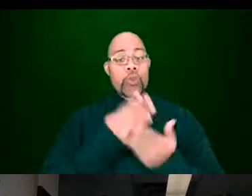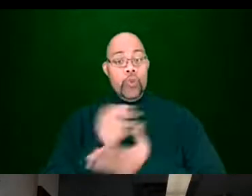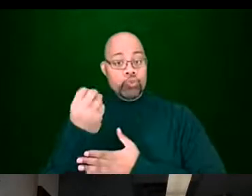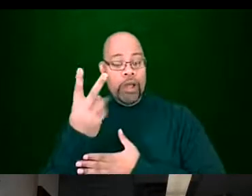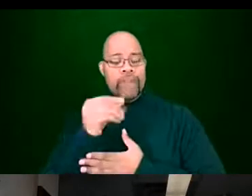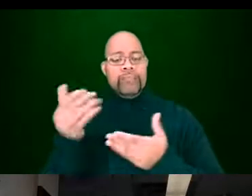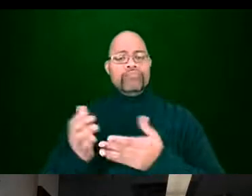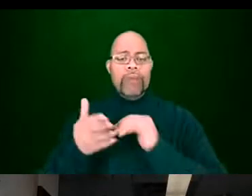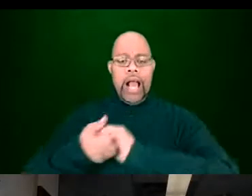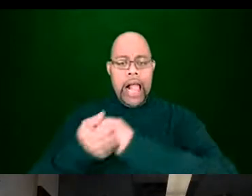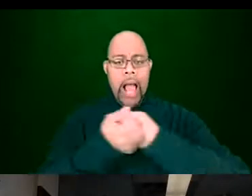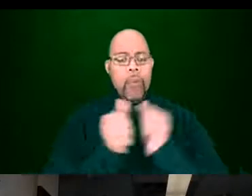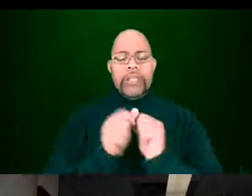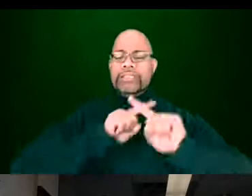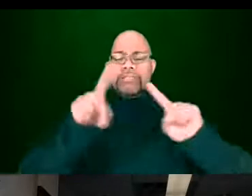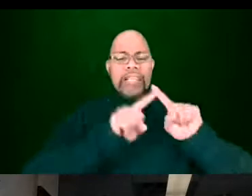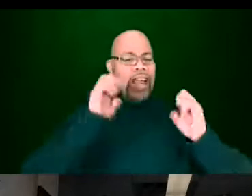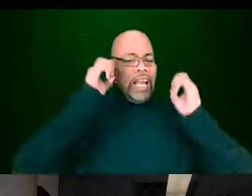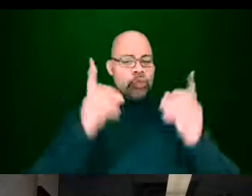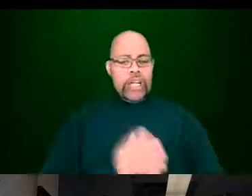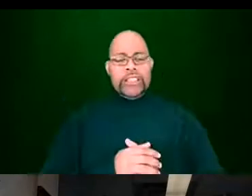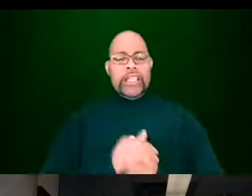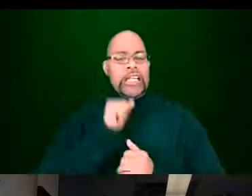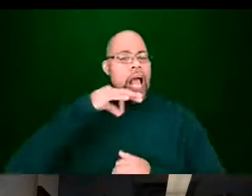has collaborated with a variety of education